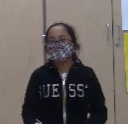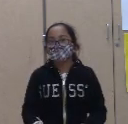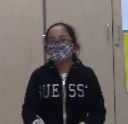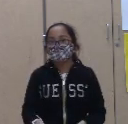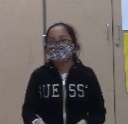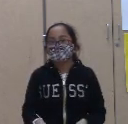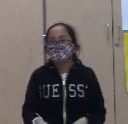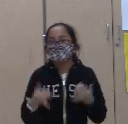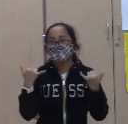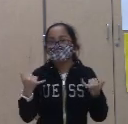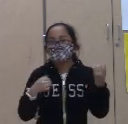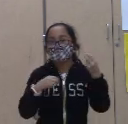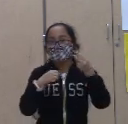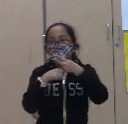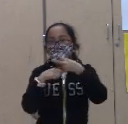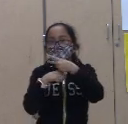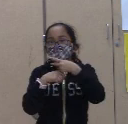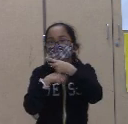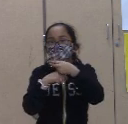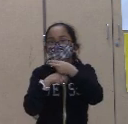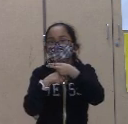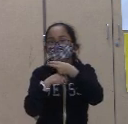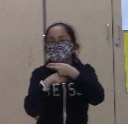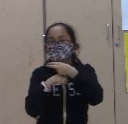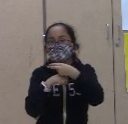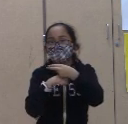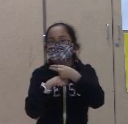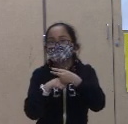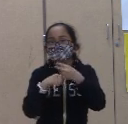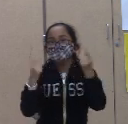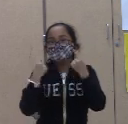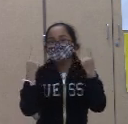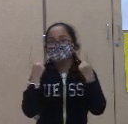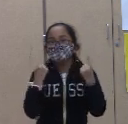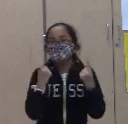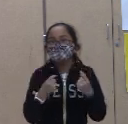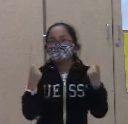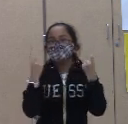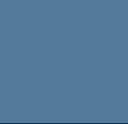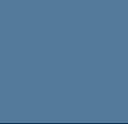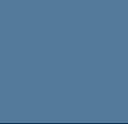ran out of MD now and went into the road.